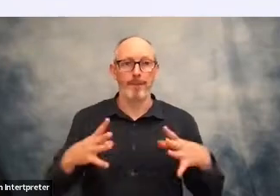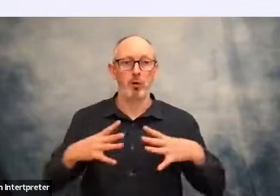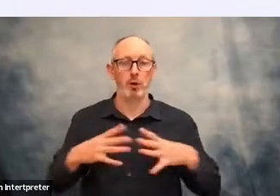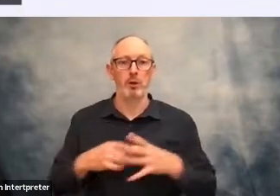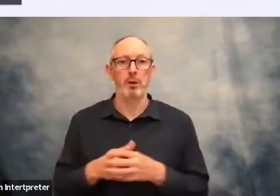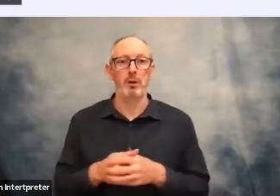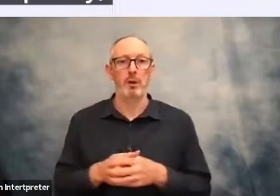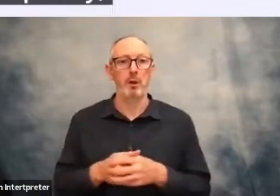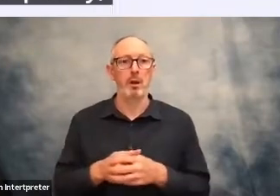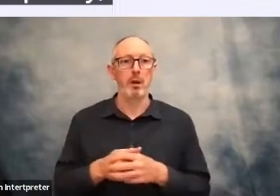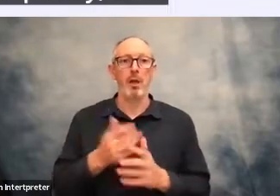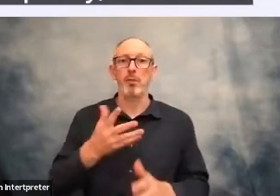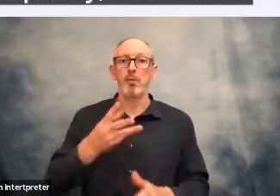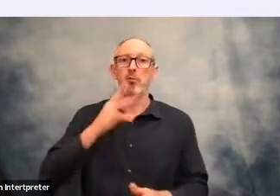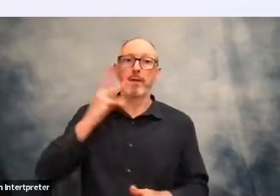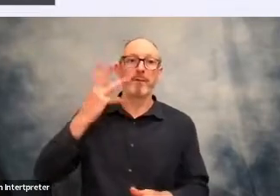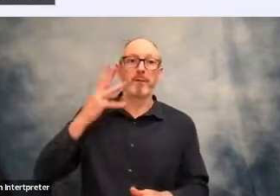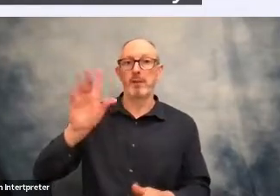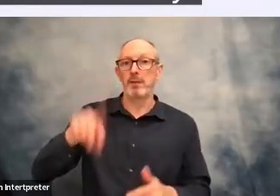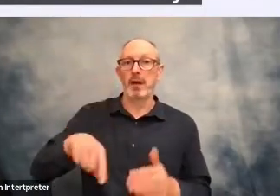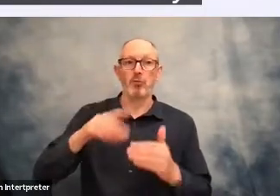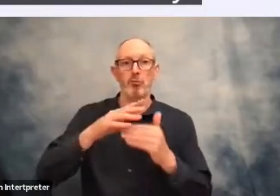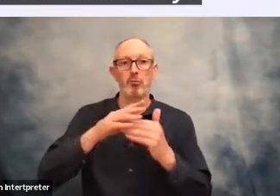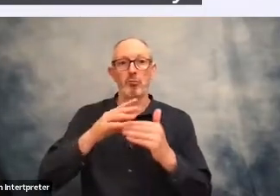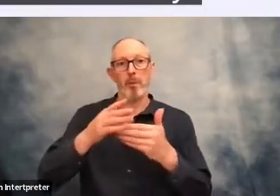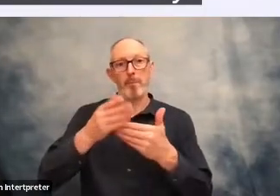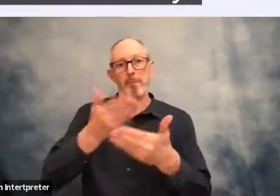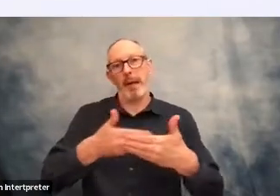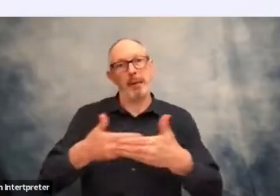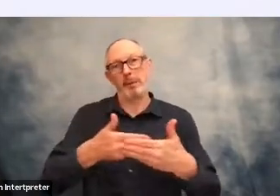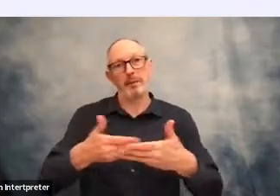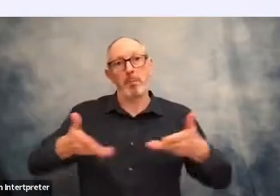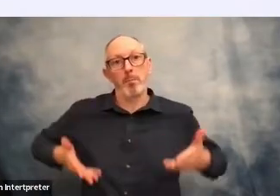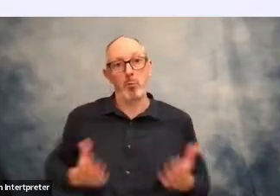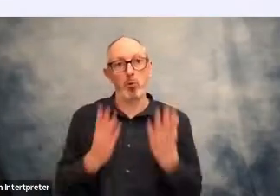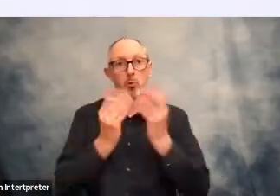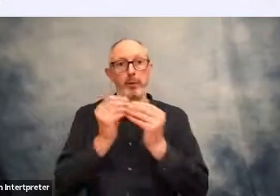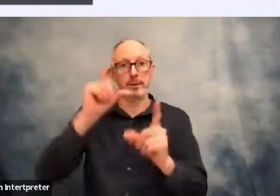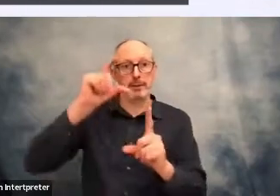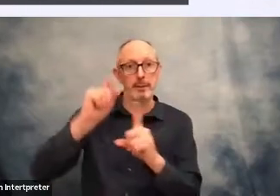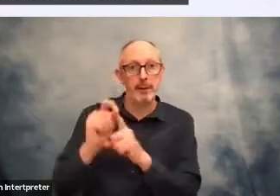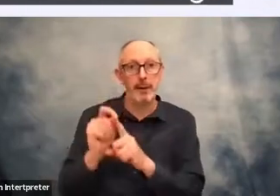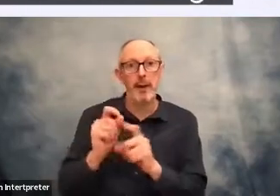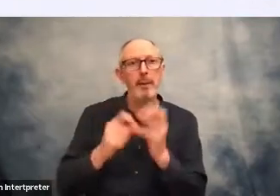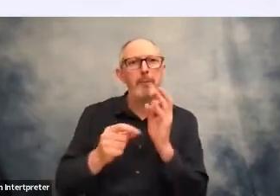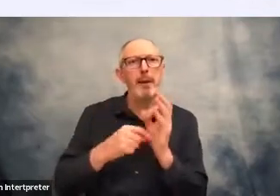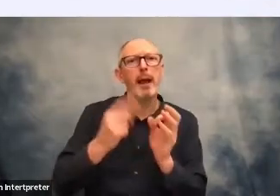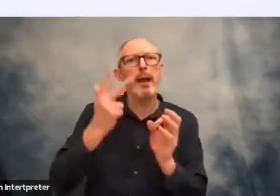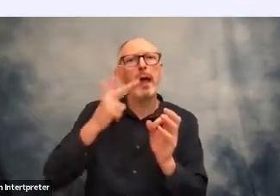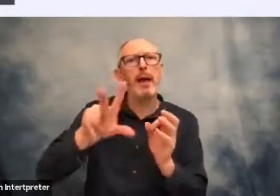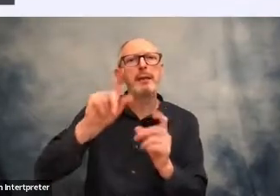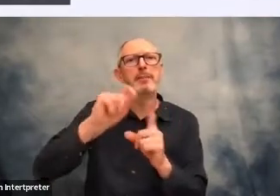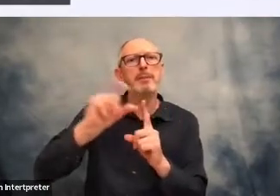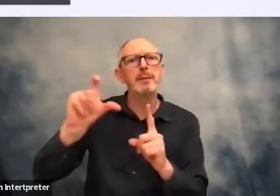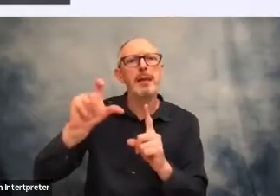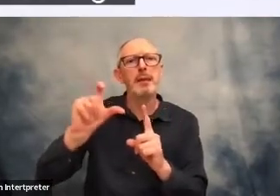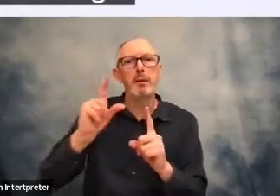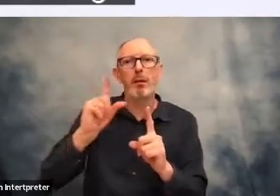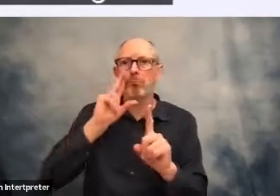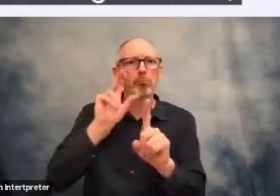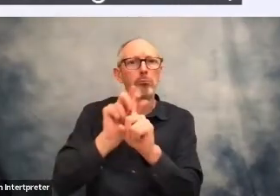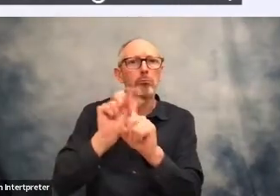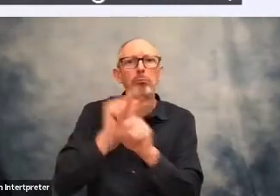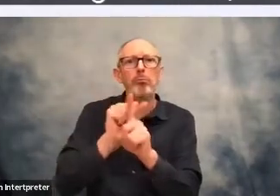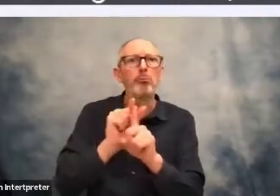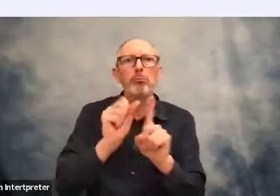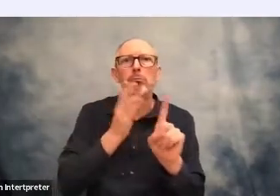babies are born with cerebral palsy, the most common movement disability. However, 80% of those cases go undetected under the age